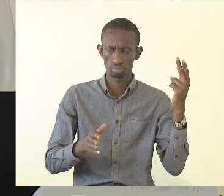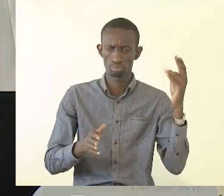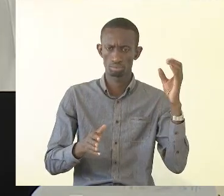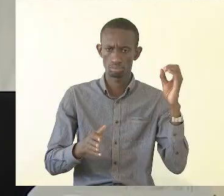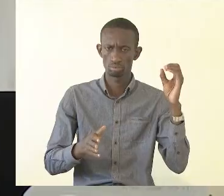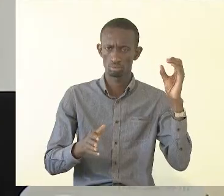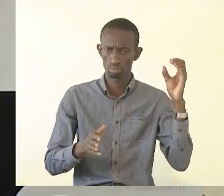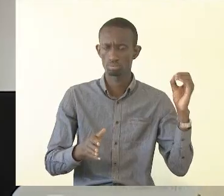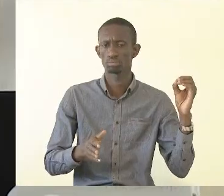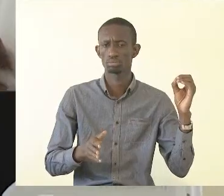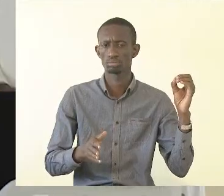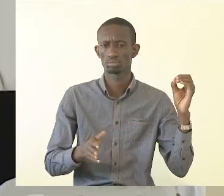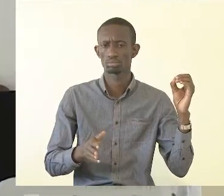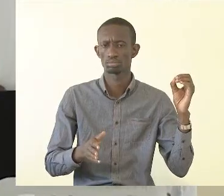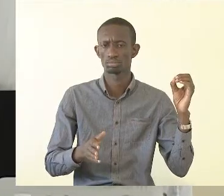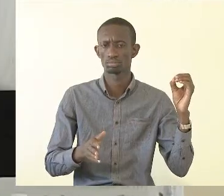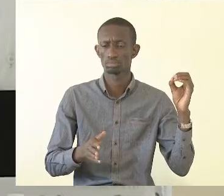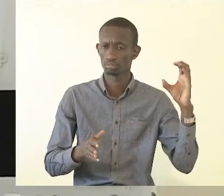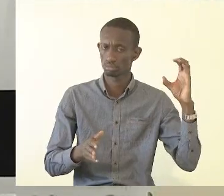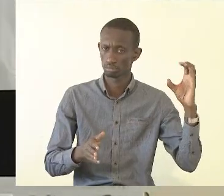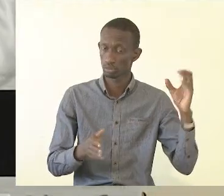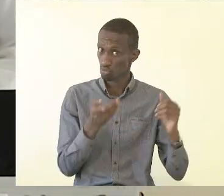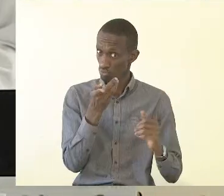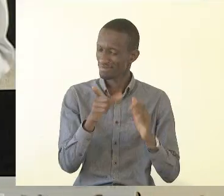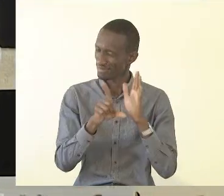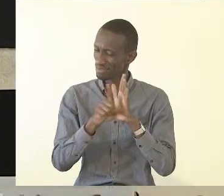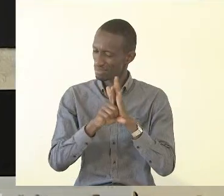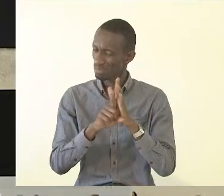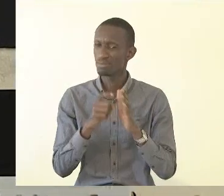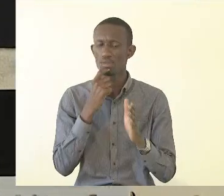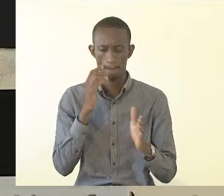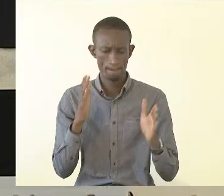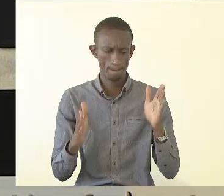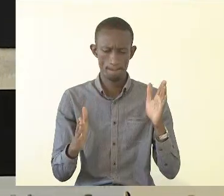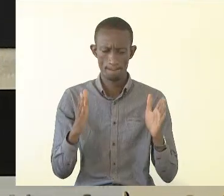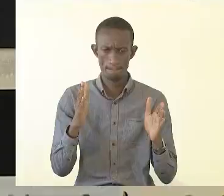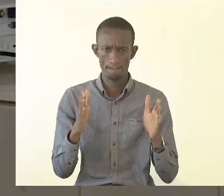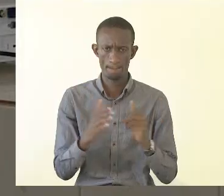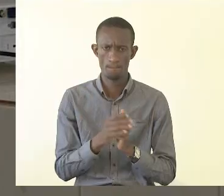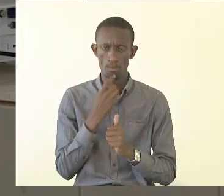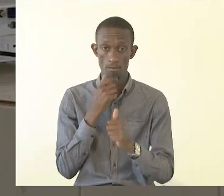for this reaction to occur. Benzene